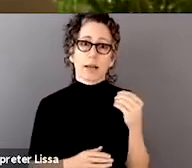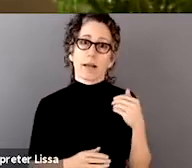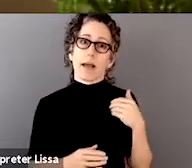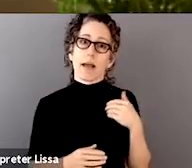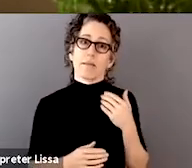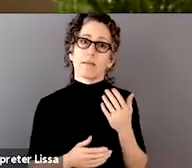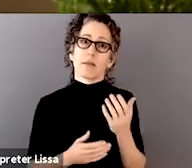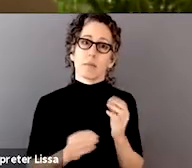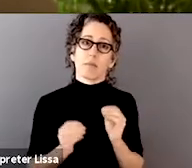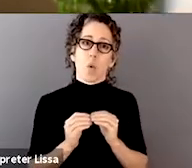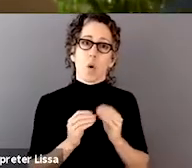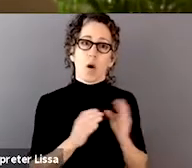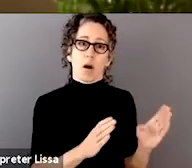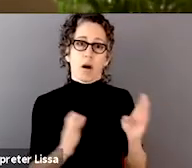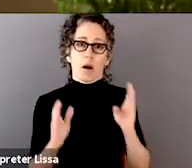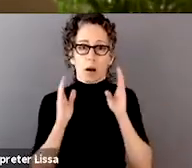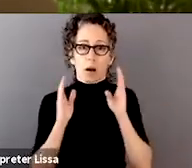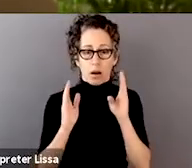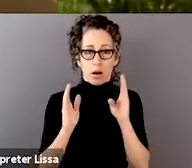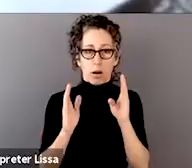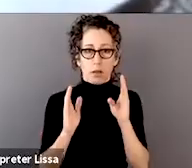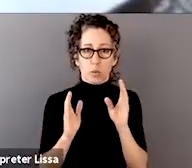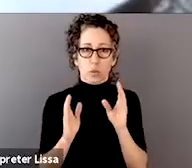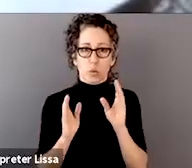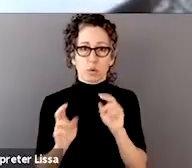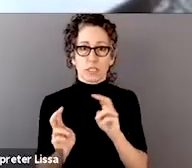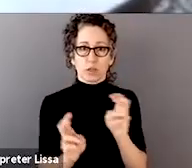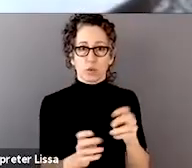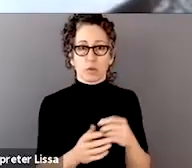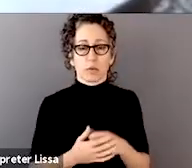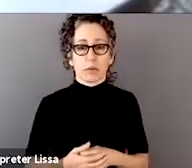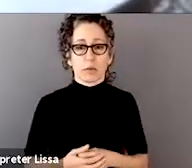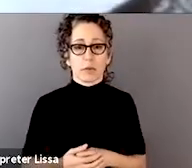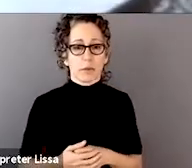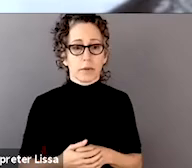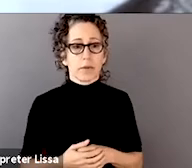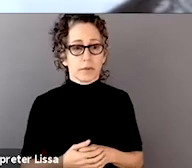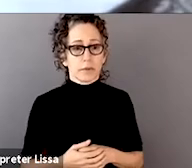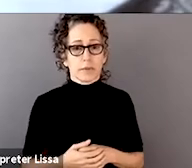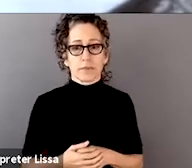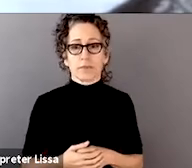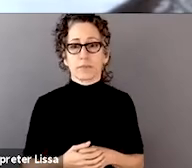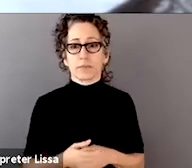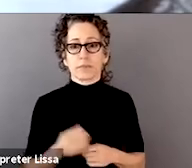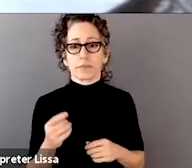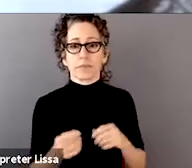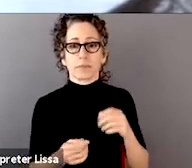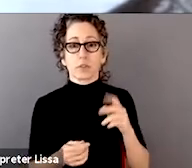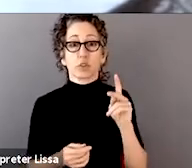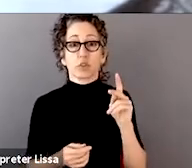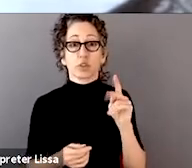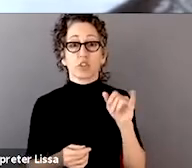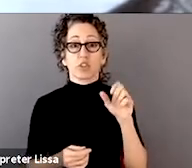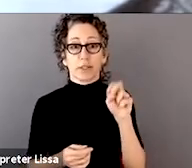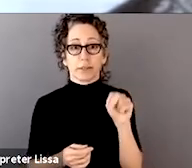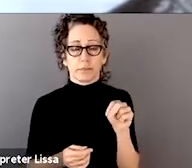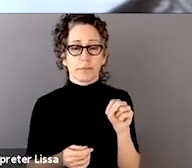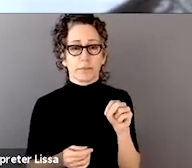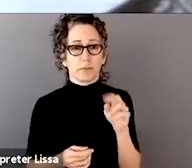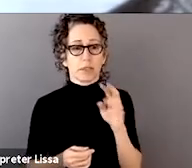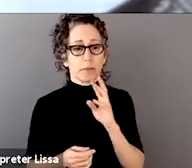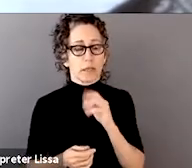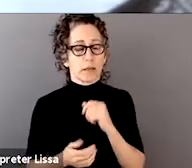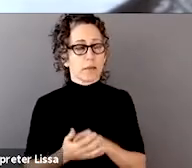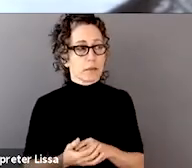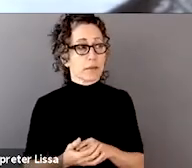maintained in those decisions. Thanks, Hema. I often find it easier to understand these ideas when it's